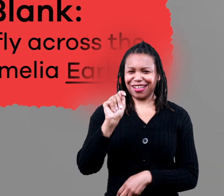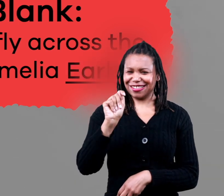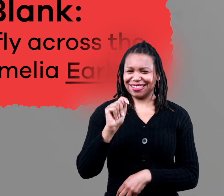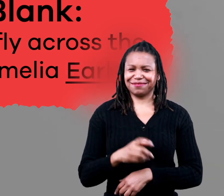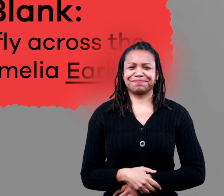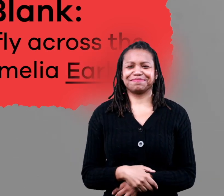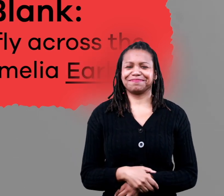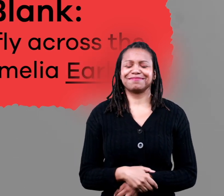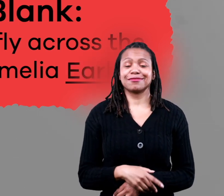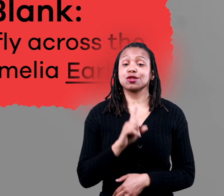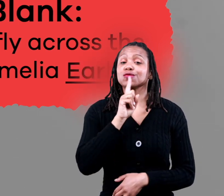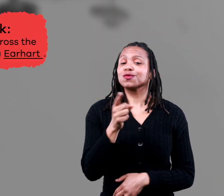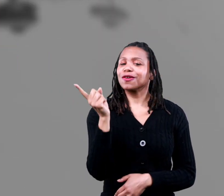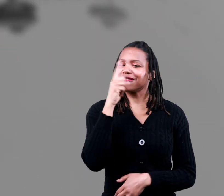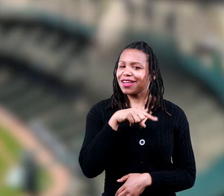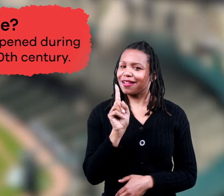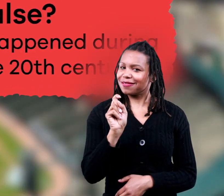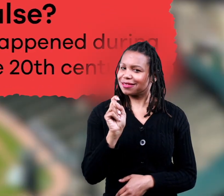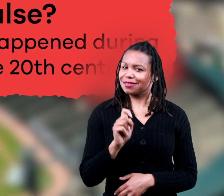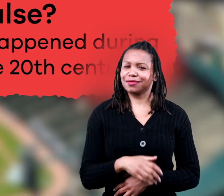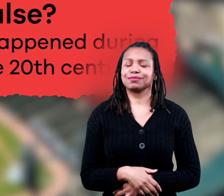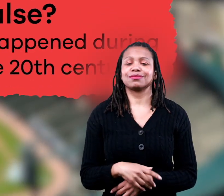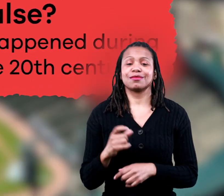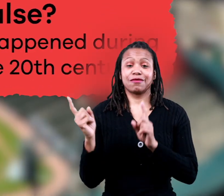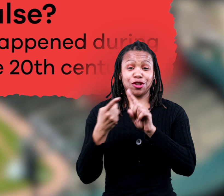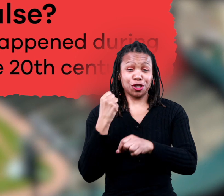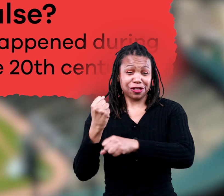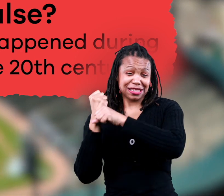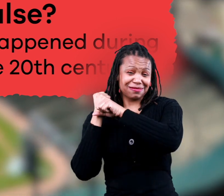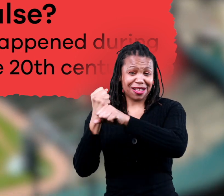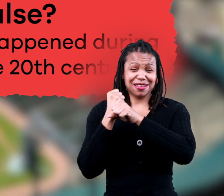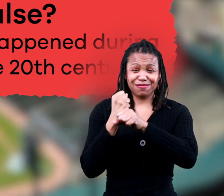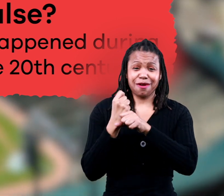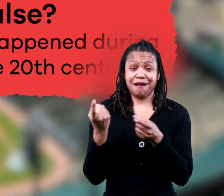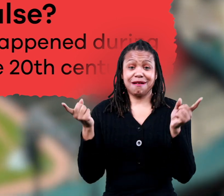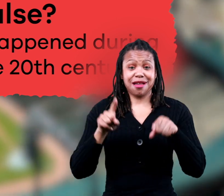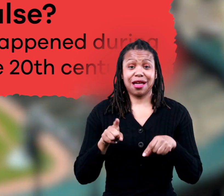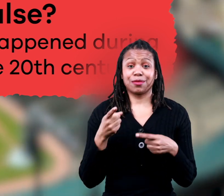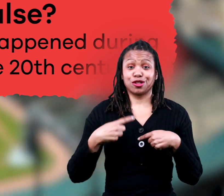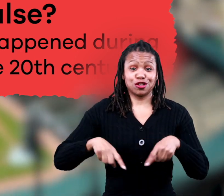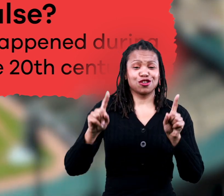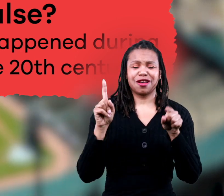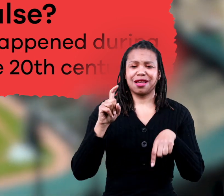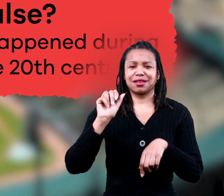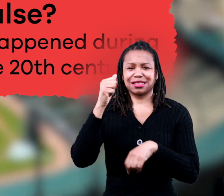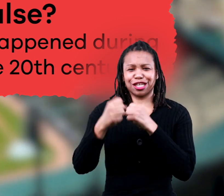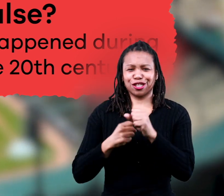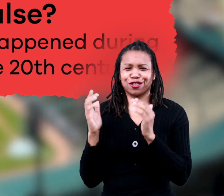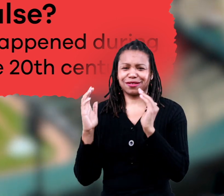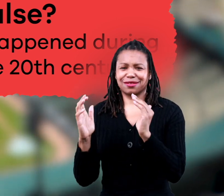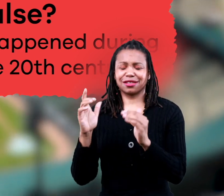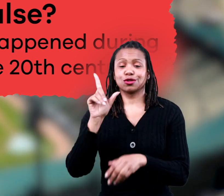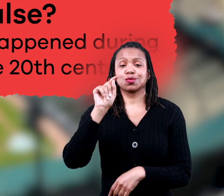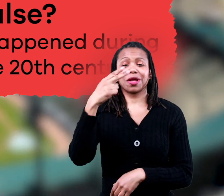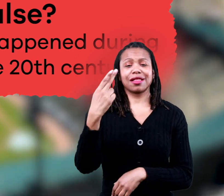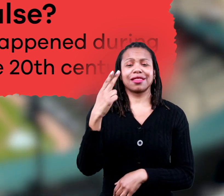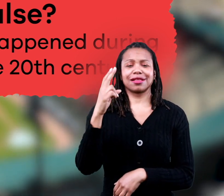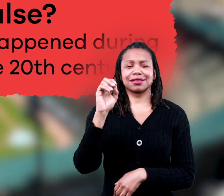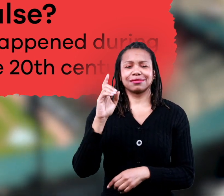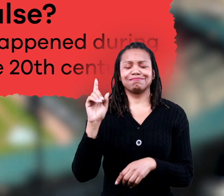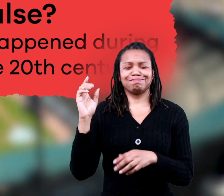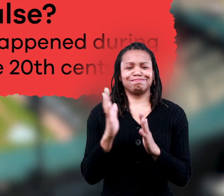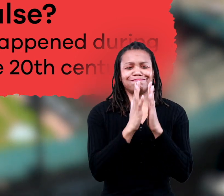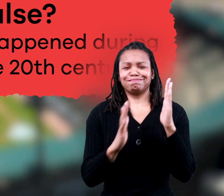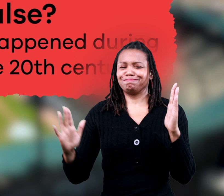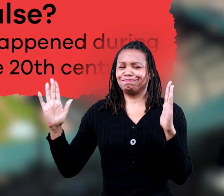Amelia Earhart. True or false? The first World Series happened during the first decade of the